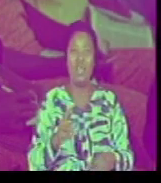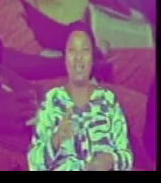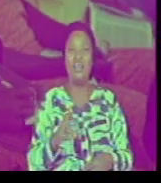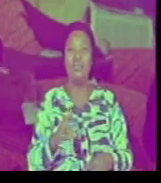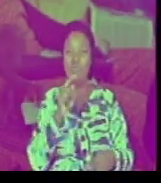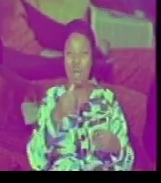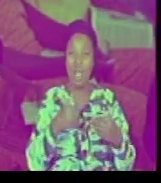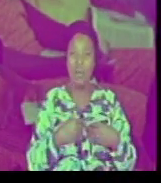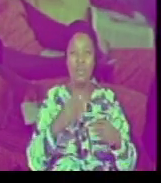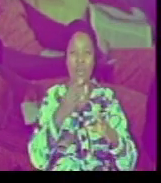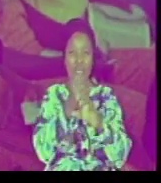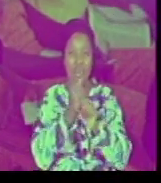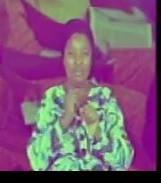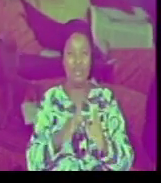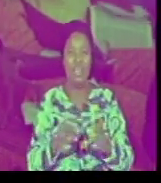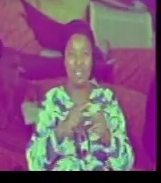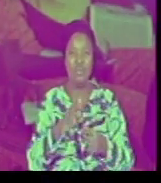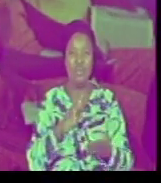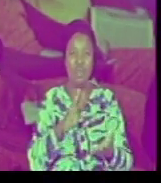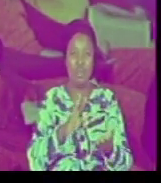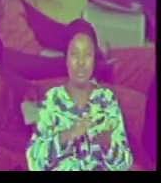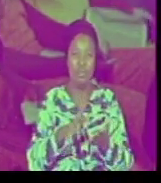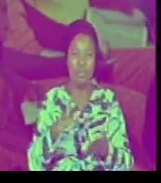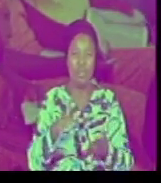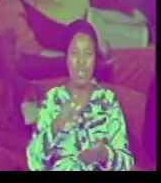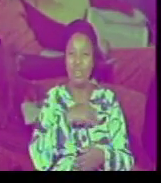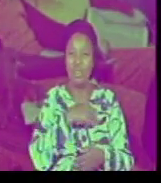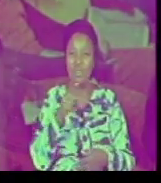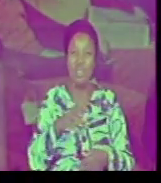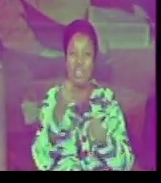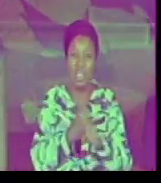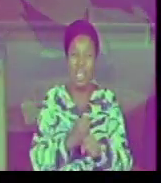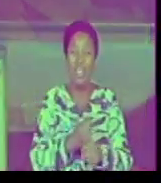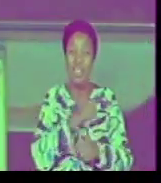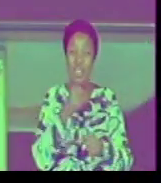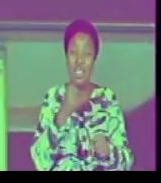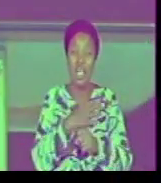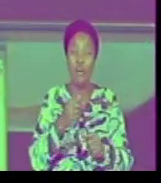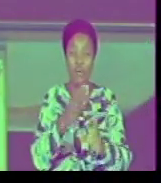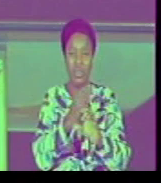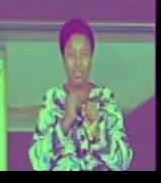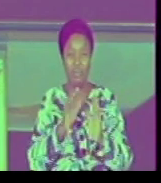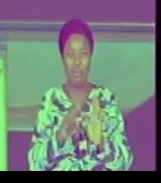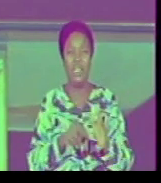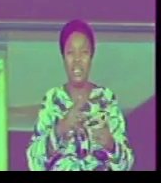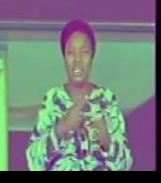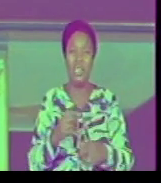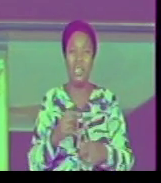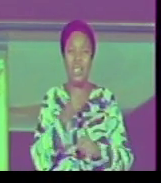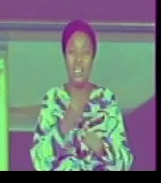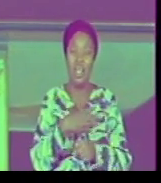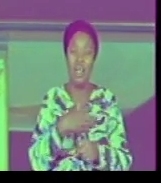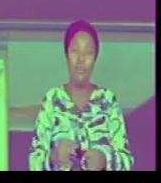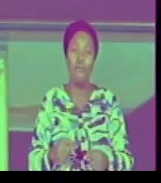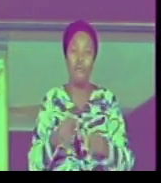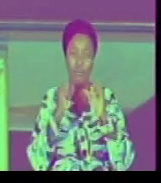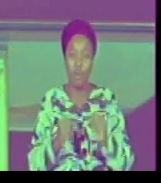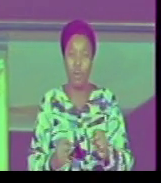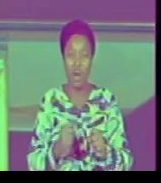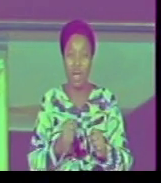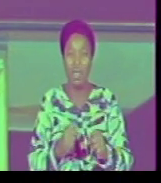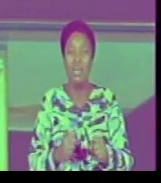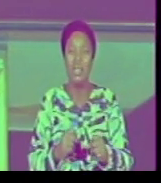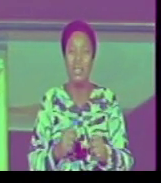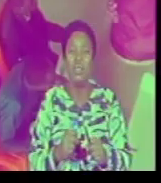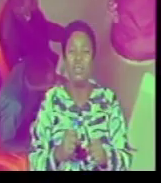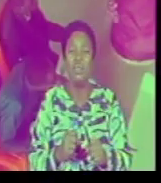glory, and year of power, and year of the supernatural in your life. It says, but